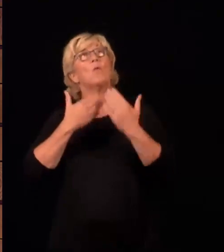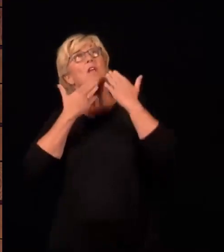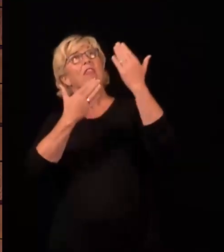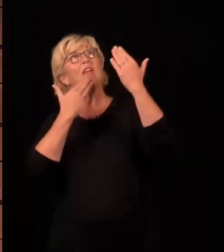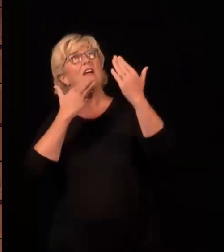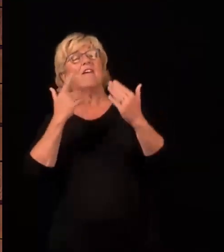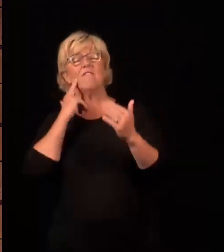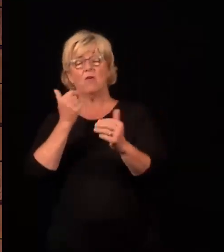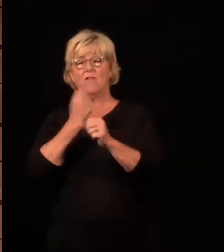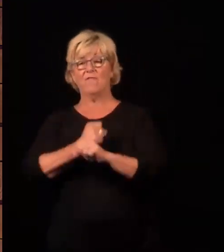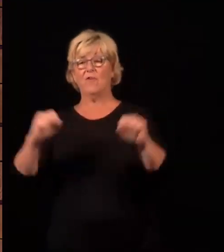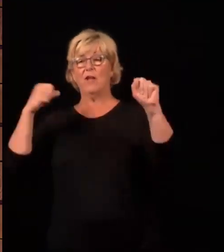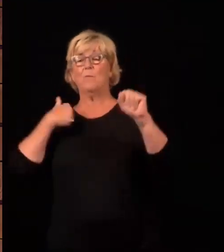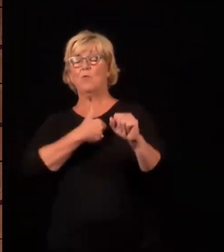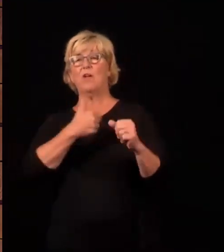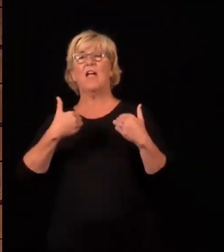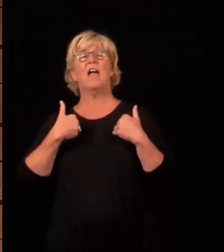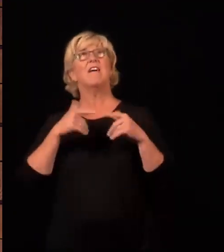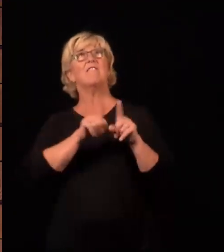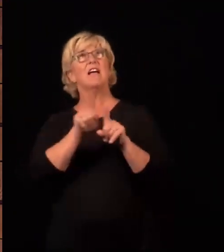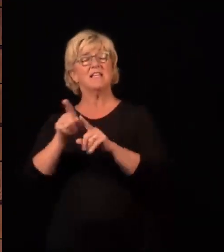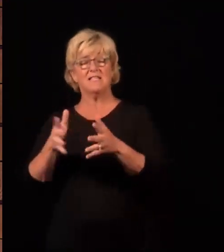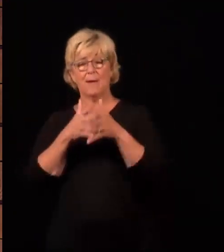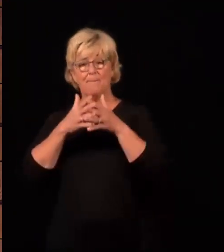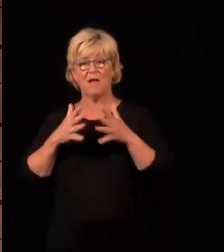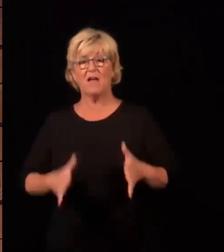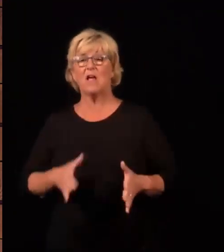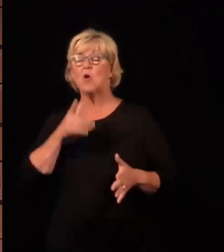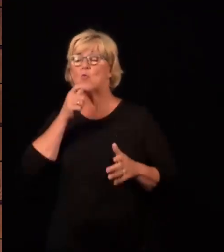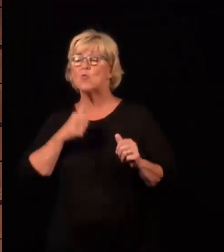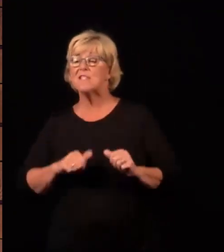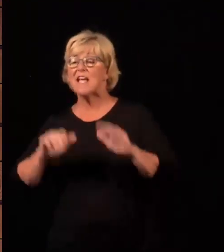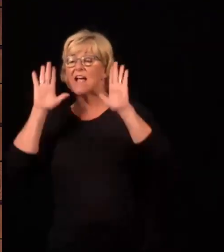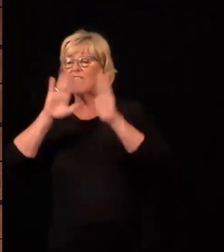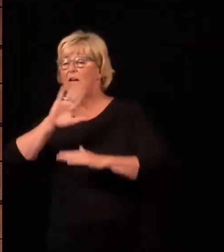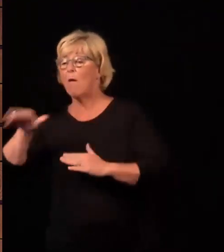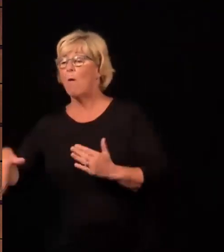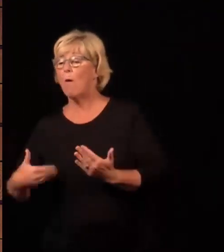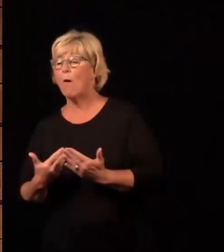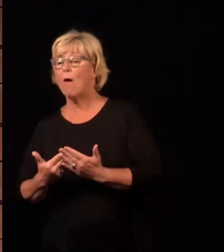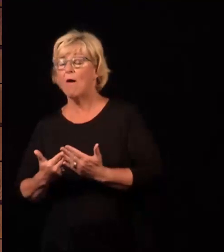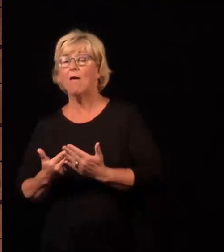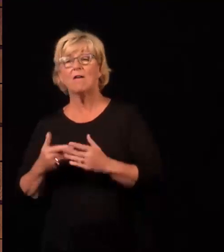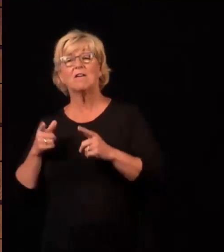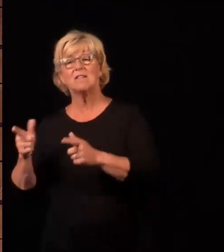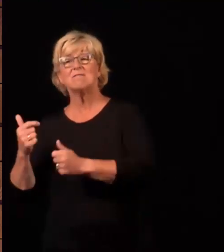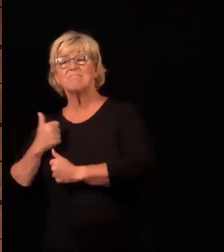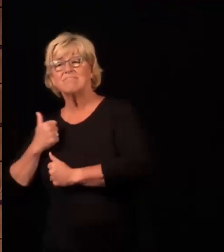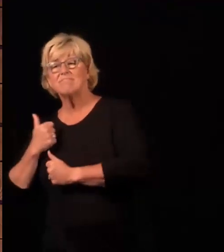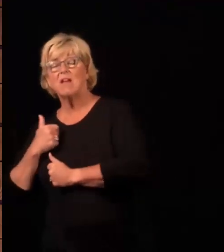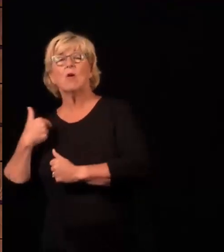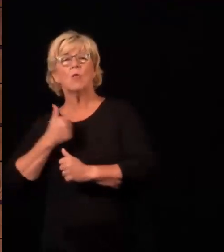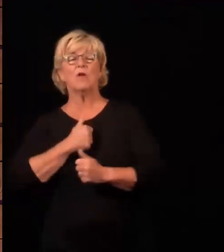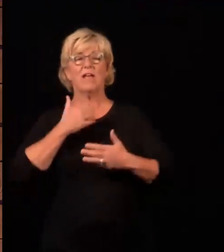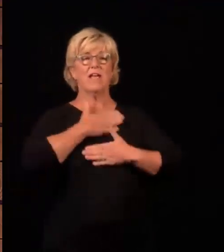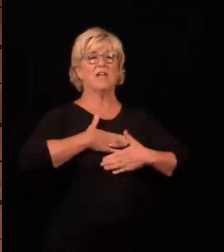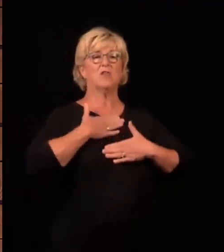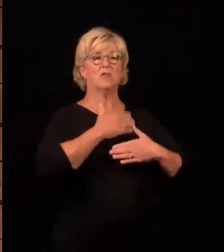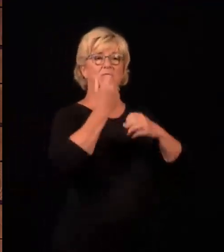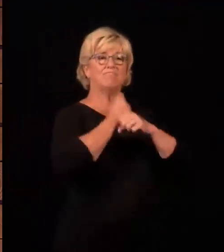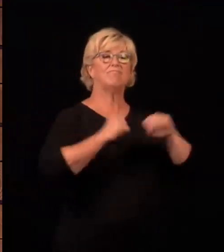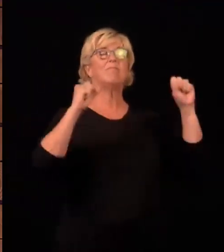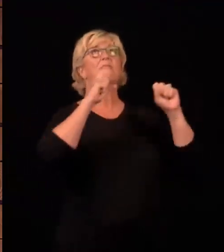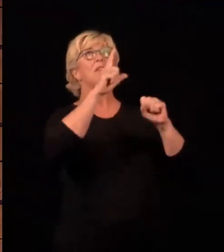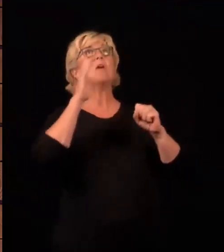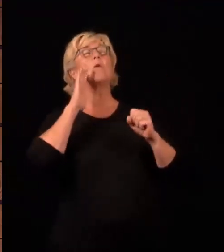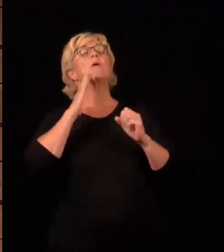for the freedom that we have as Americans and for those who sacrificed all so that we can enjoy liberty. We pray that you